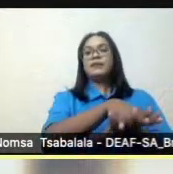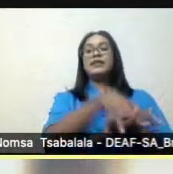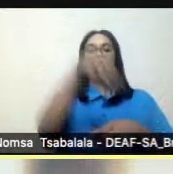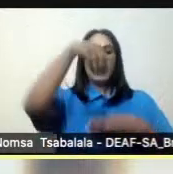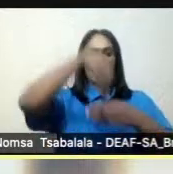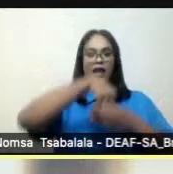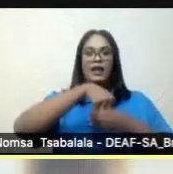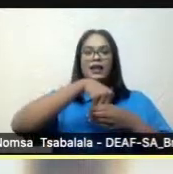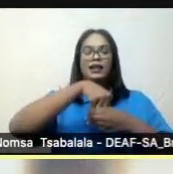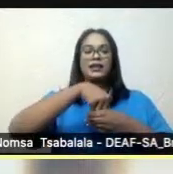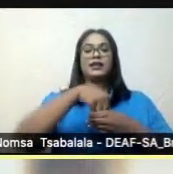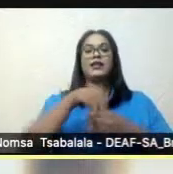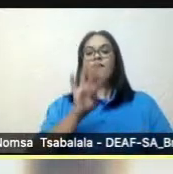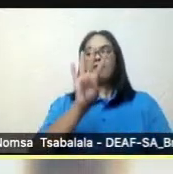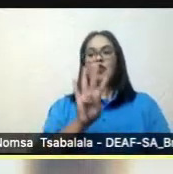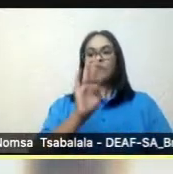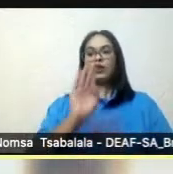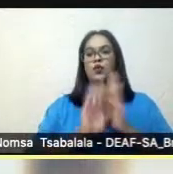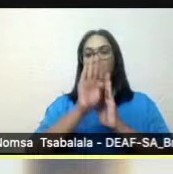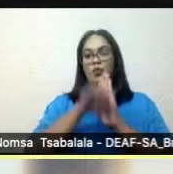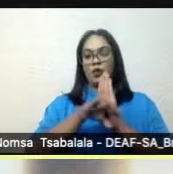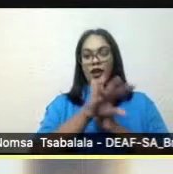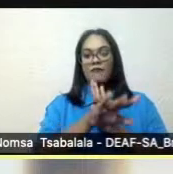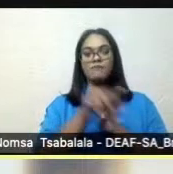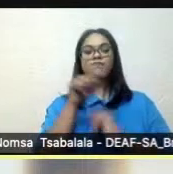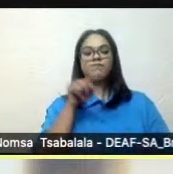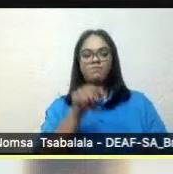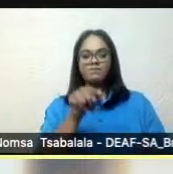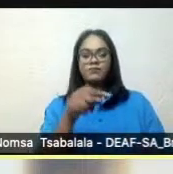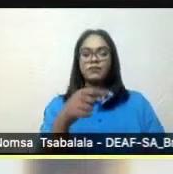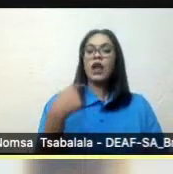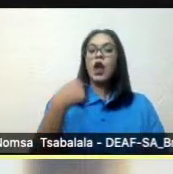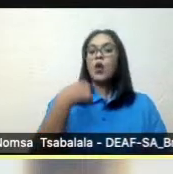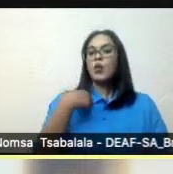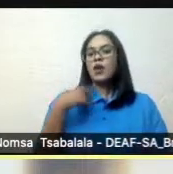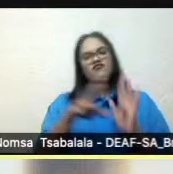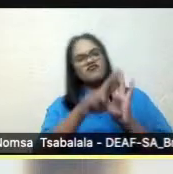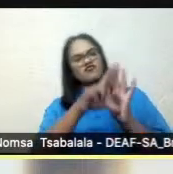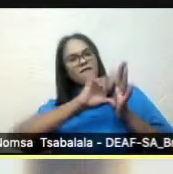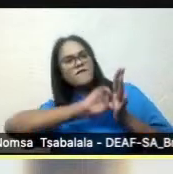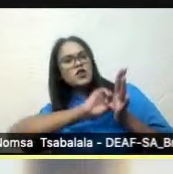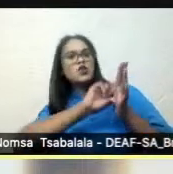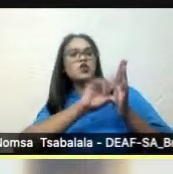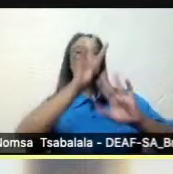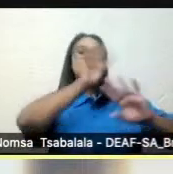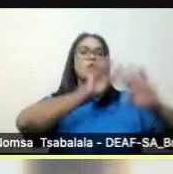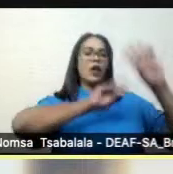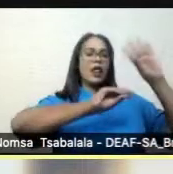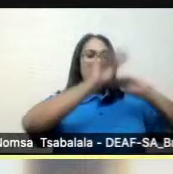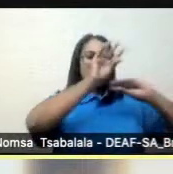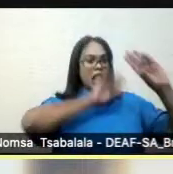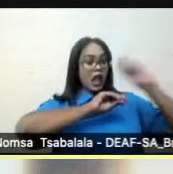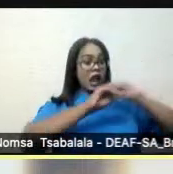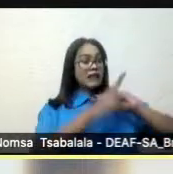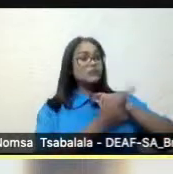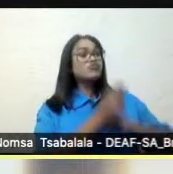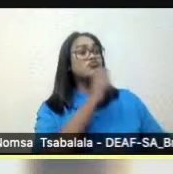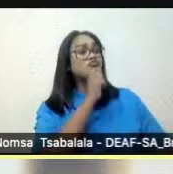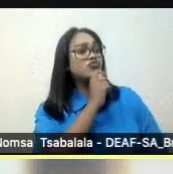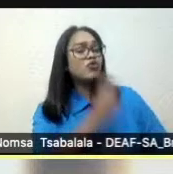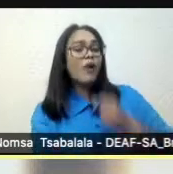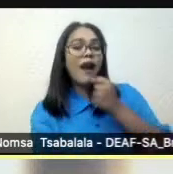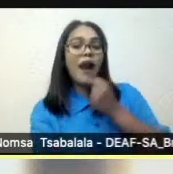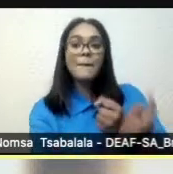what is called the interaction review, where they review and learn lessons from the third